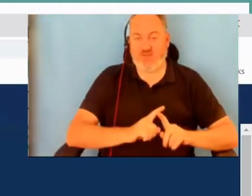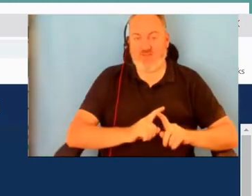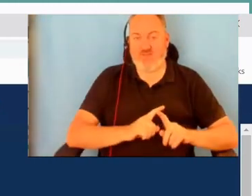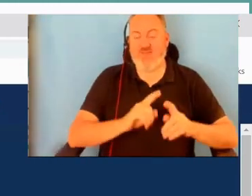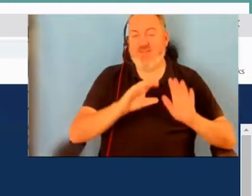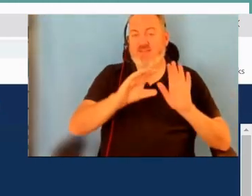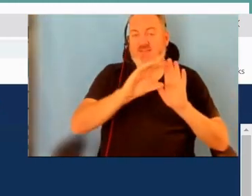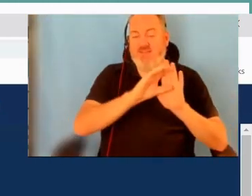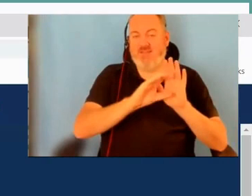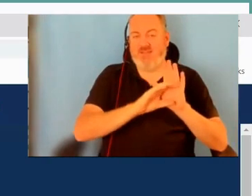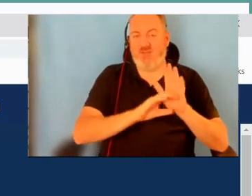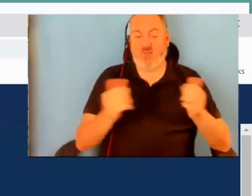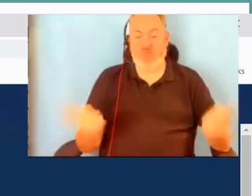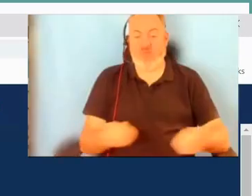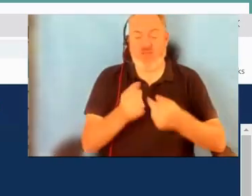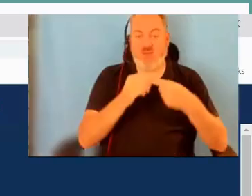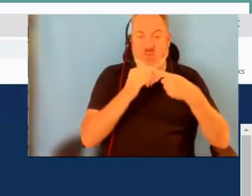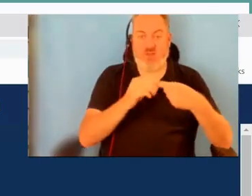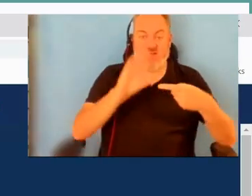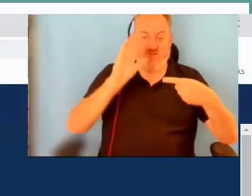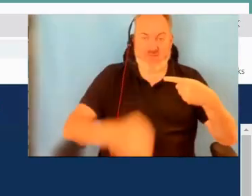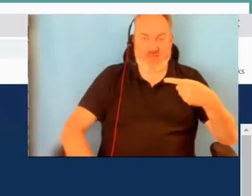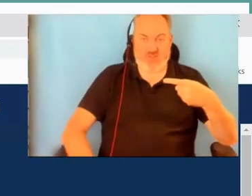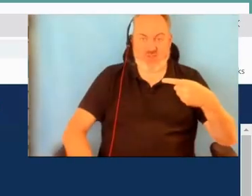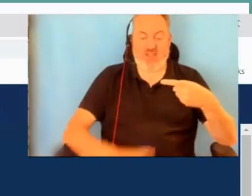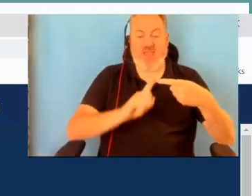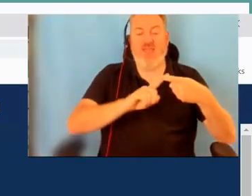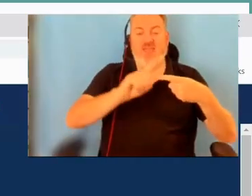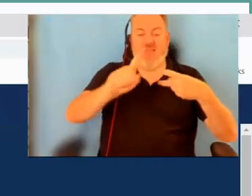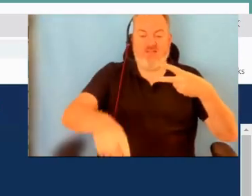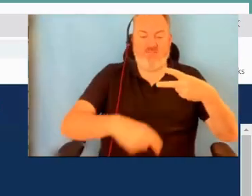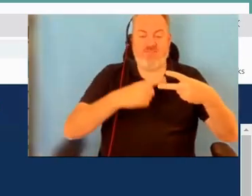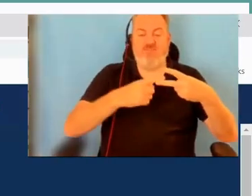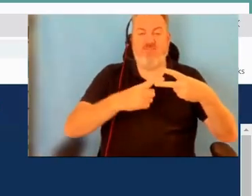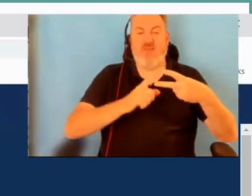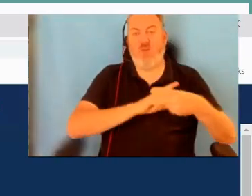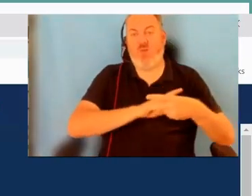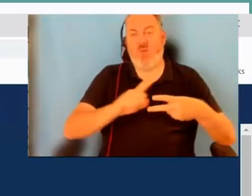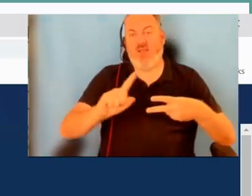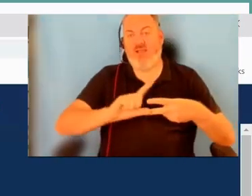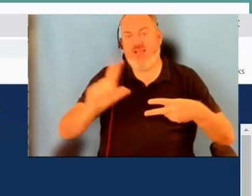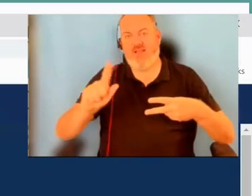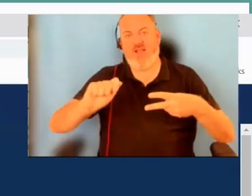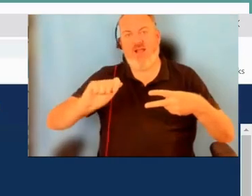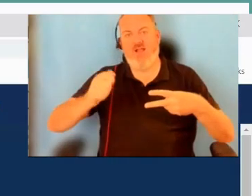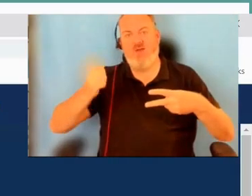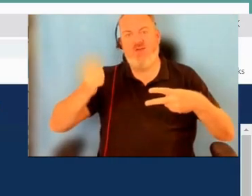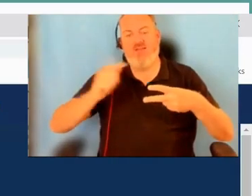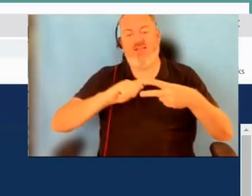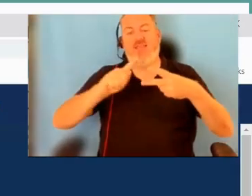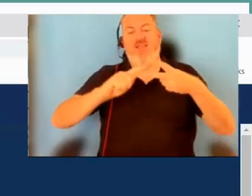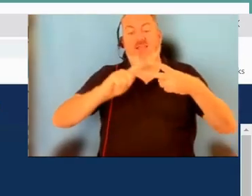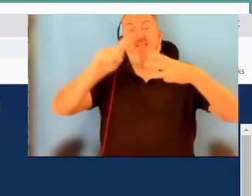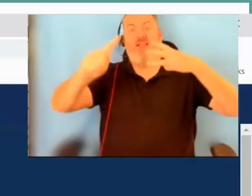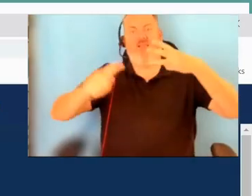And once you've done one, the next one will unlock a week after, so you can't just do them really quickly. If we move on now